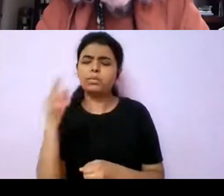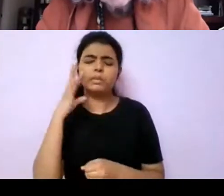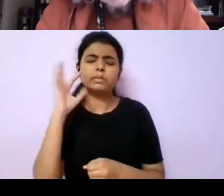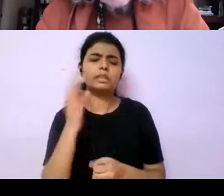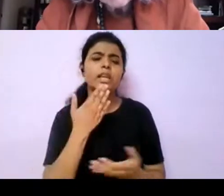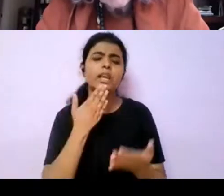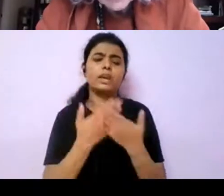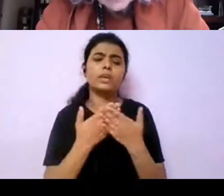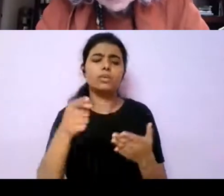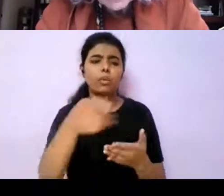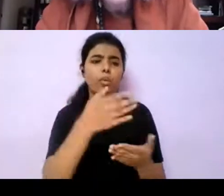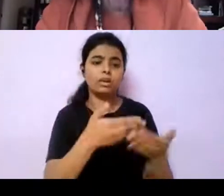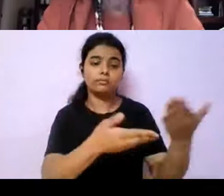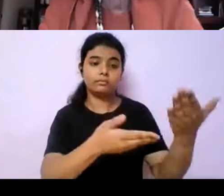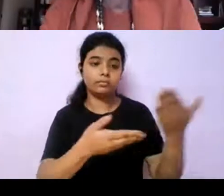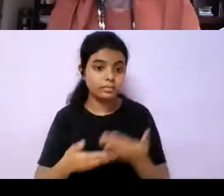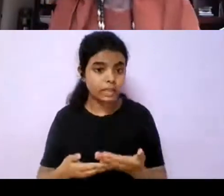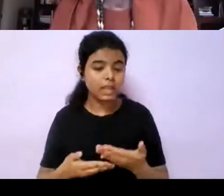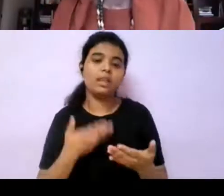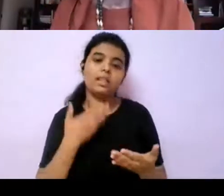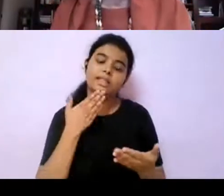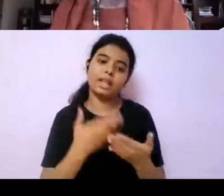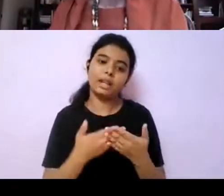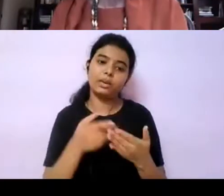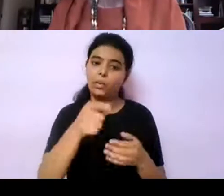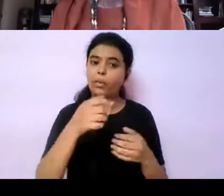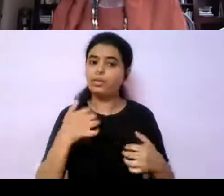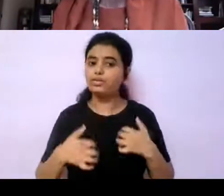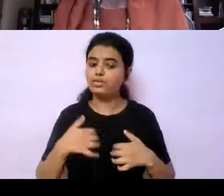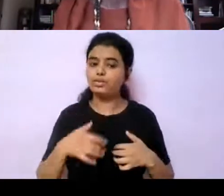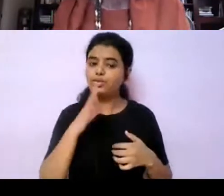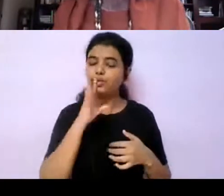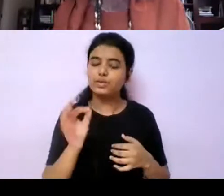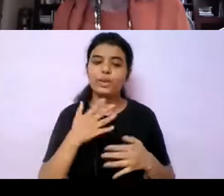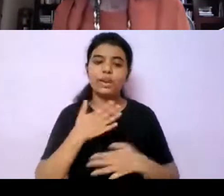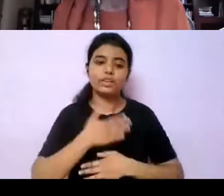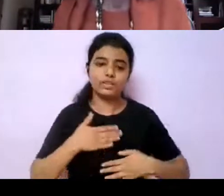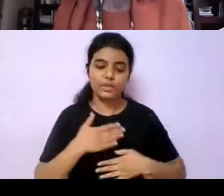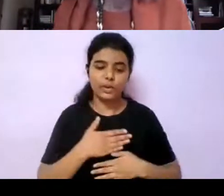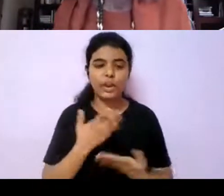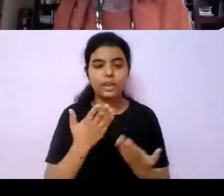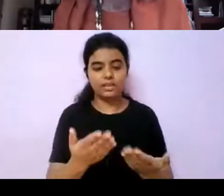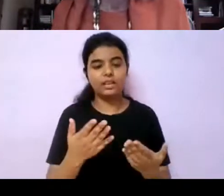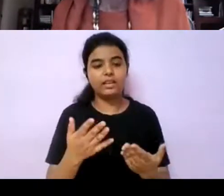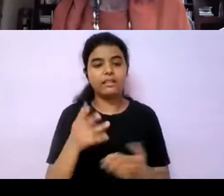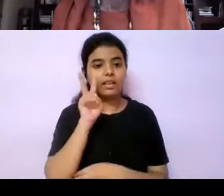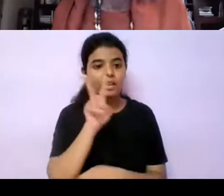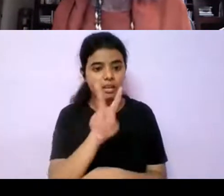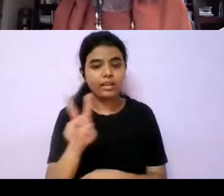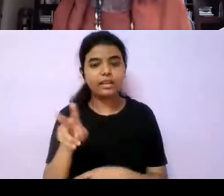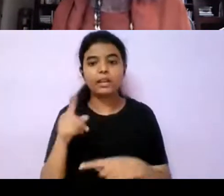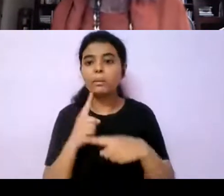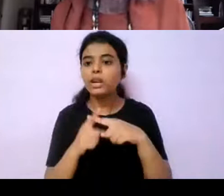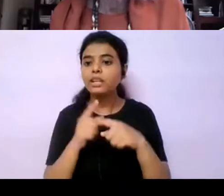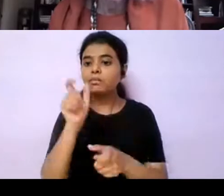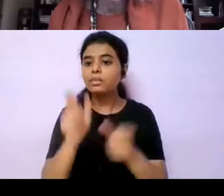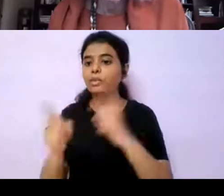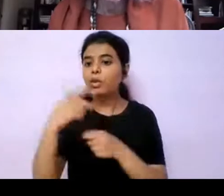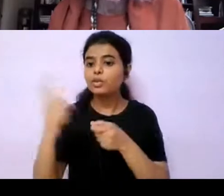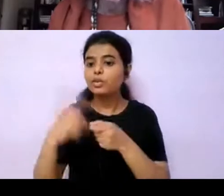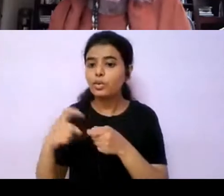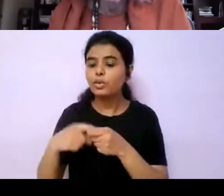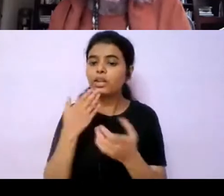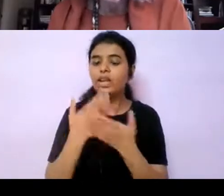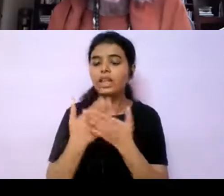pleasure hosting you. We really enjoyed your session, and I'm sure that all the participants